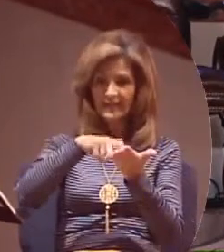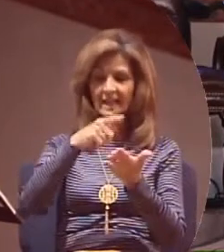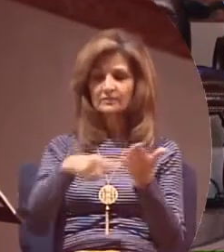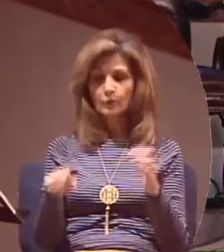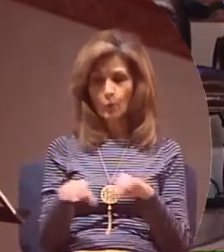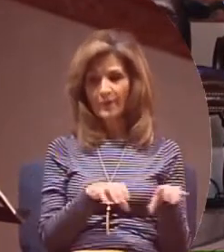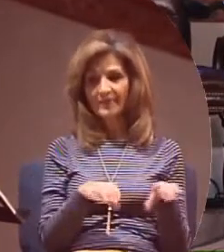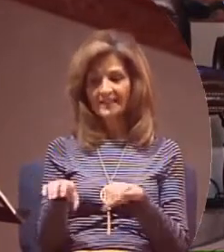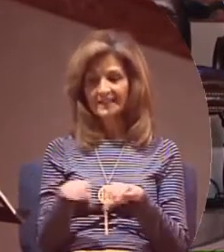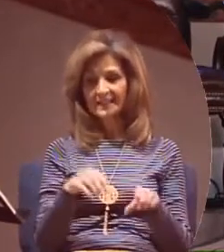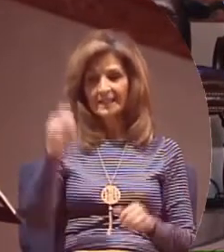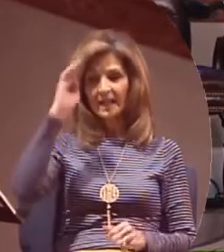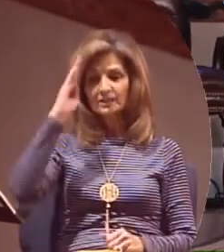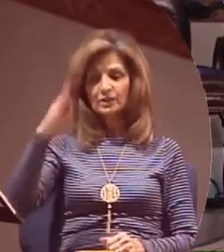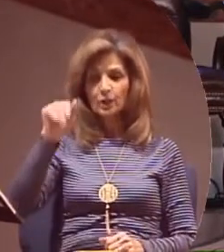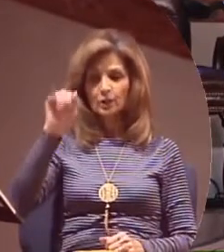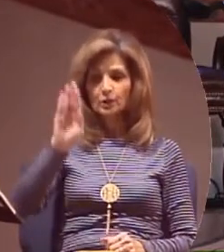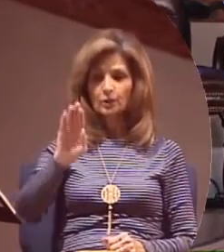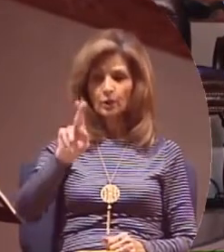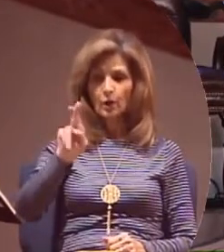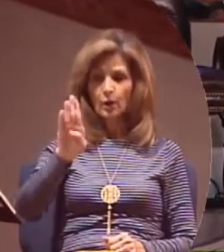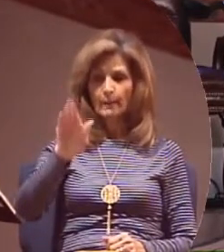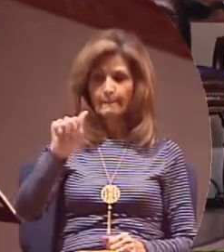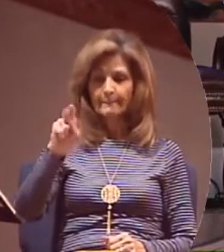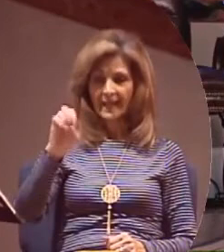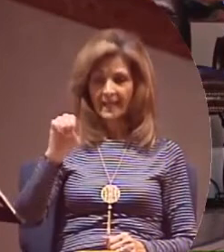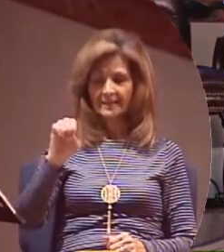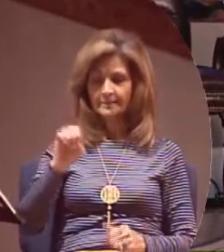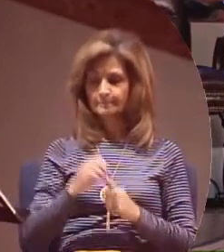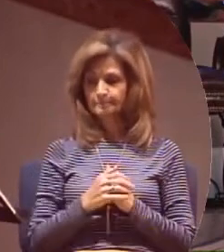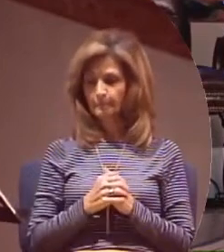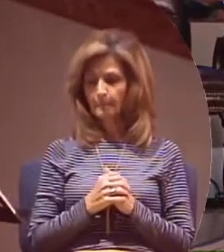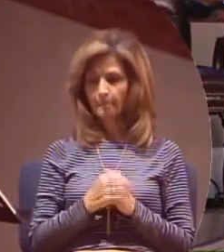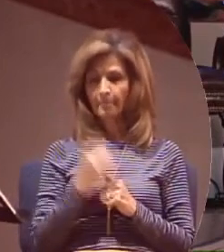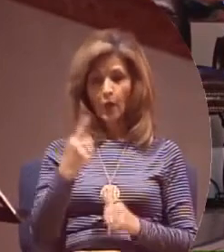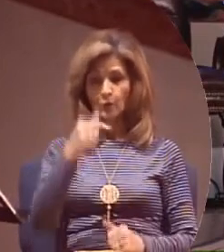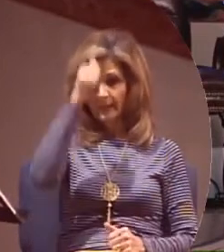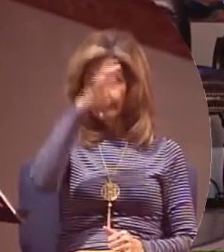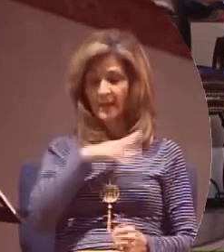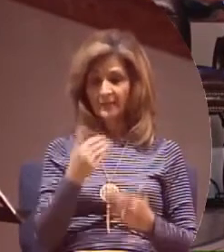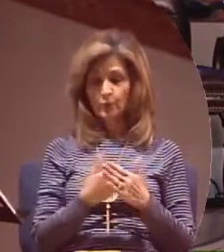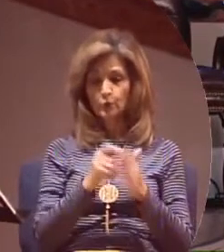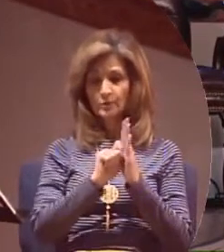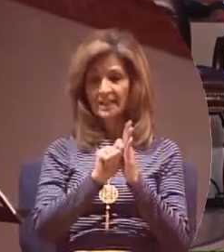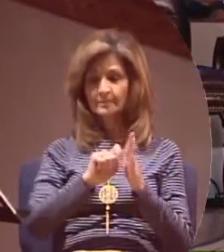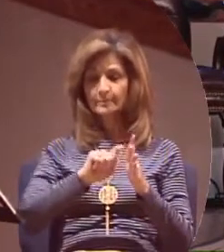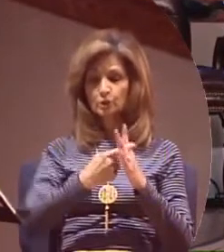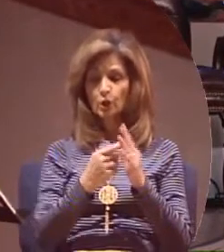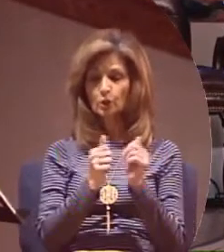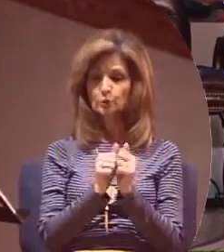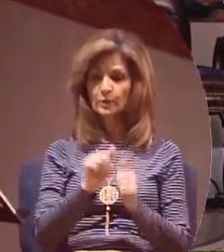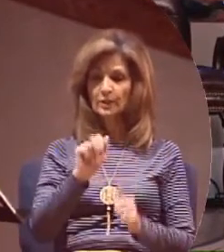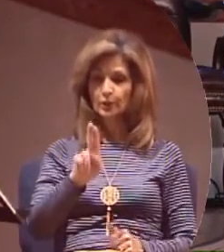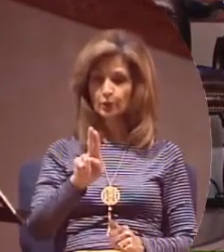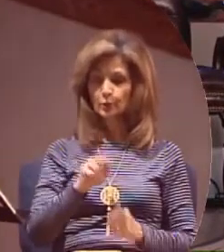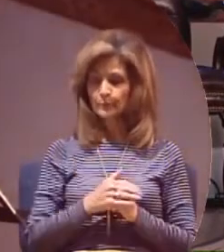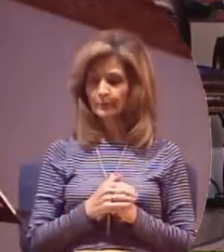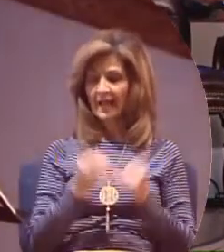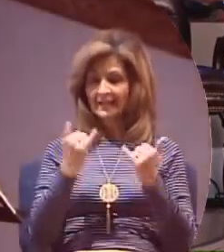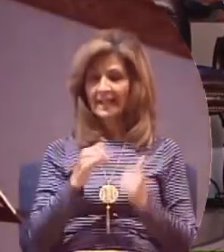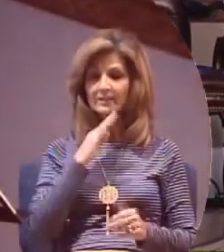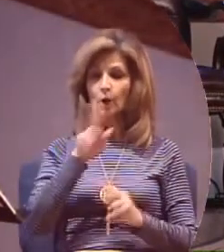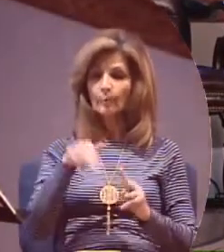did. Salute Urbane. Only man in the New Testament whose name begins with the letter U. Now let's talk about